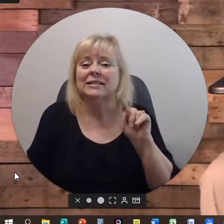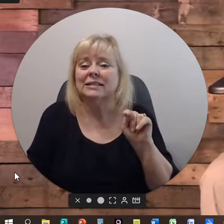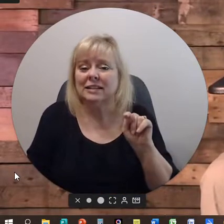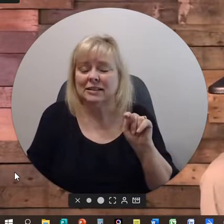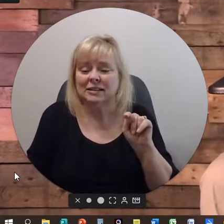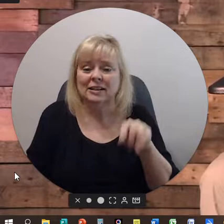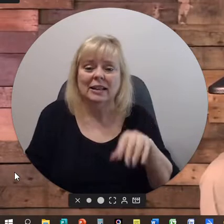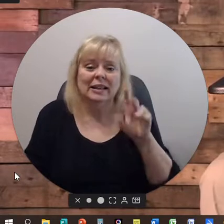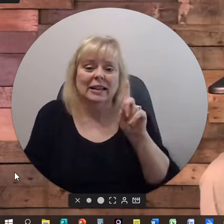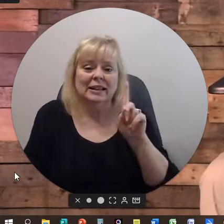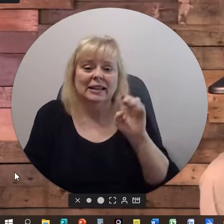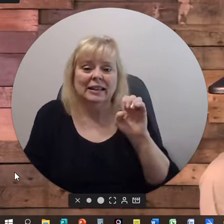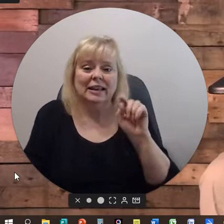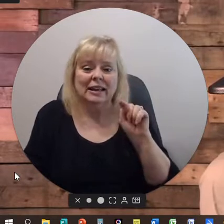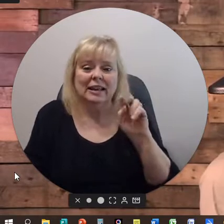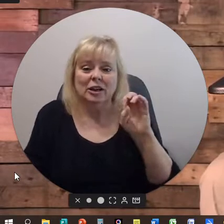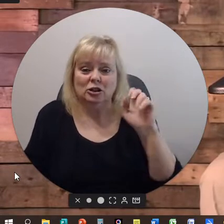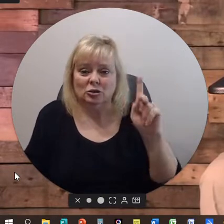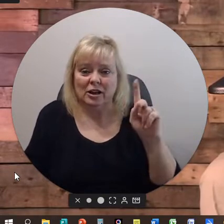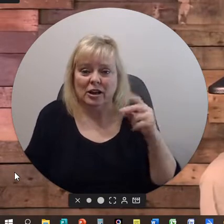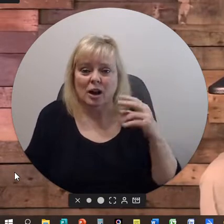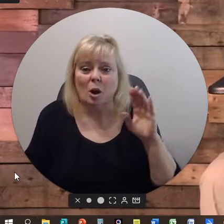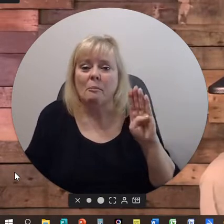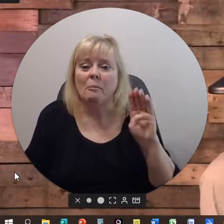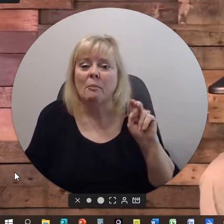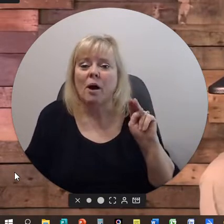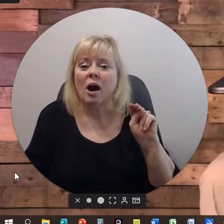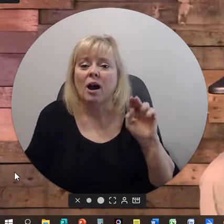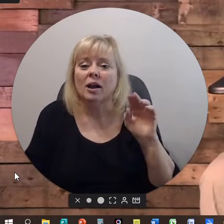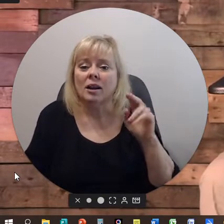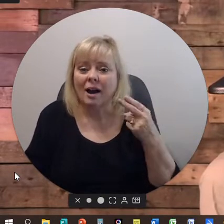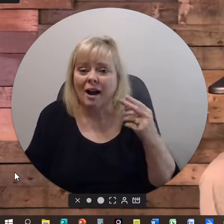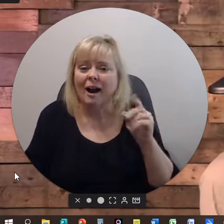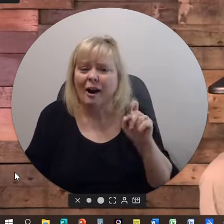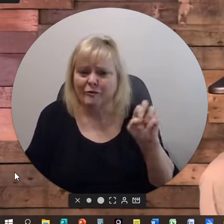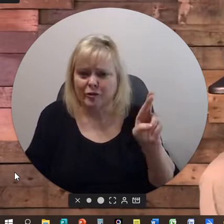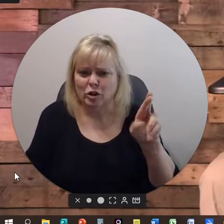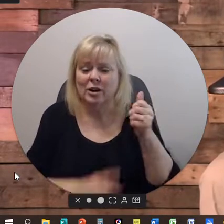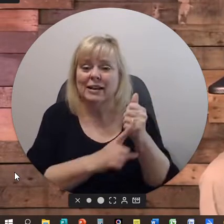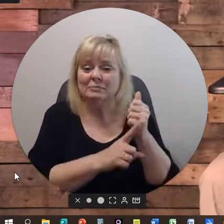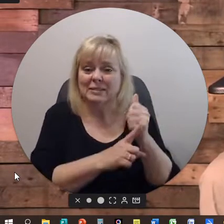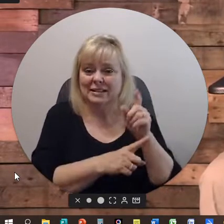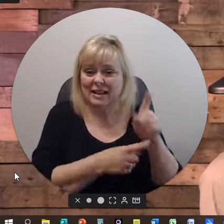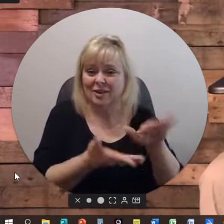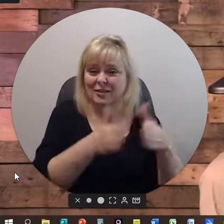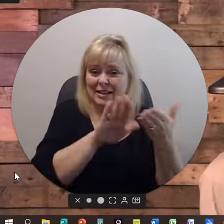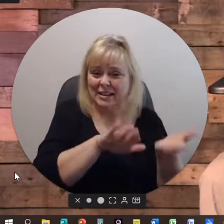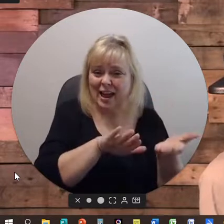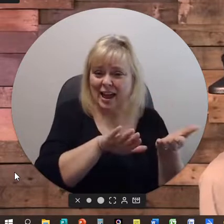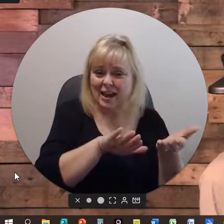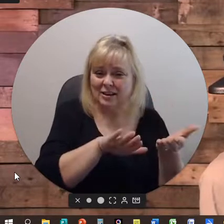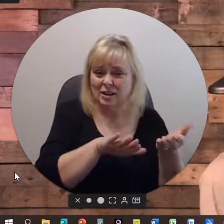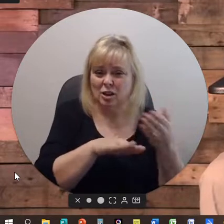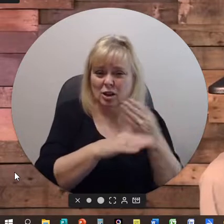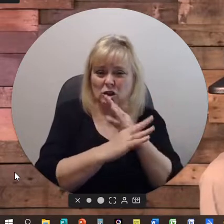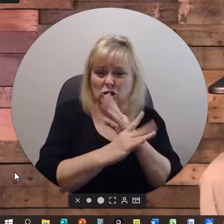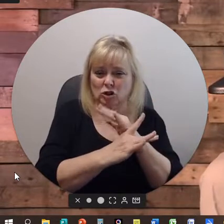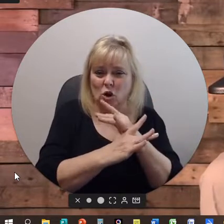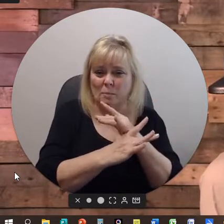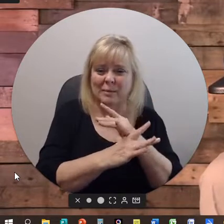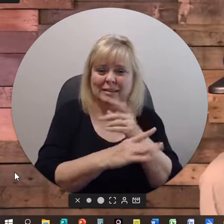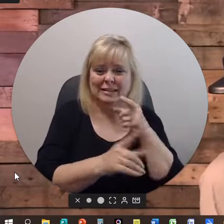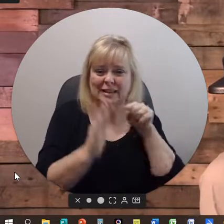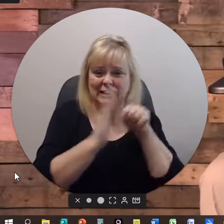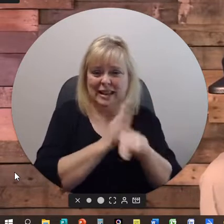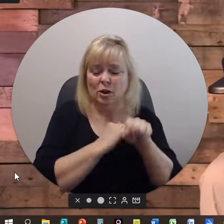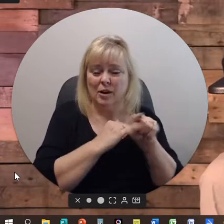the Nazi regime. Life together, as he called it. Inasmuch as we are living in Christ, we are